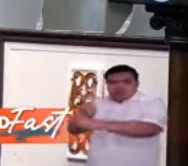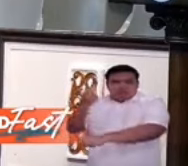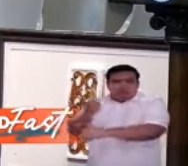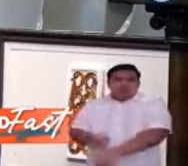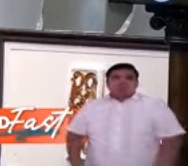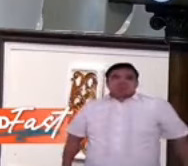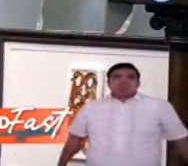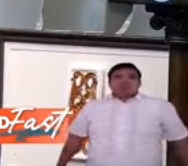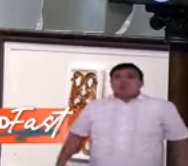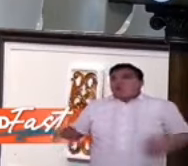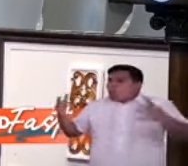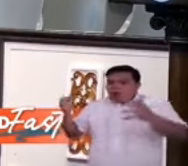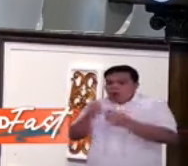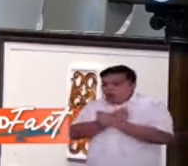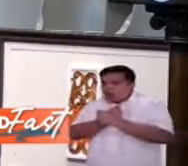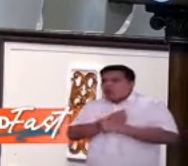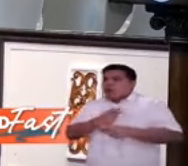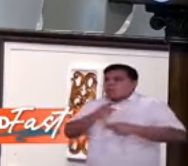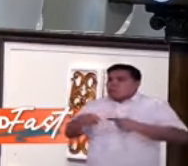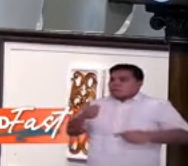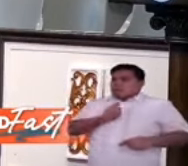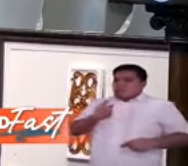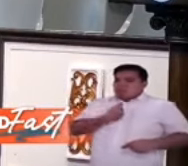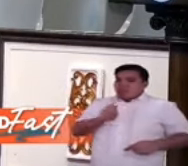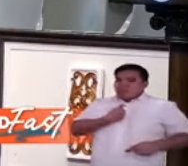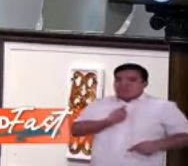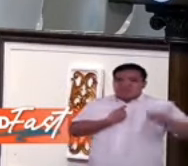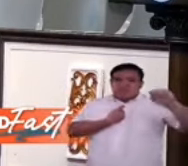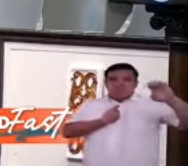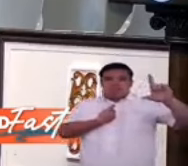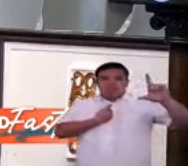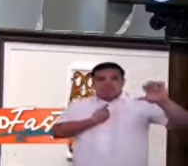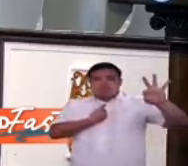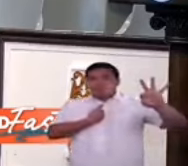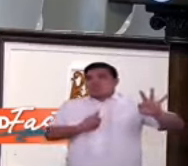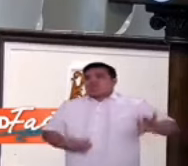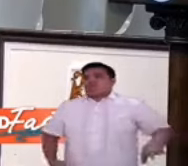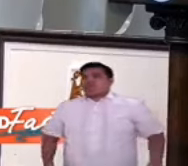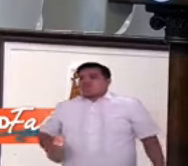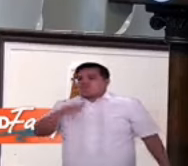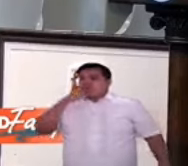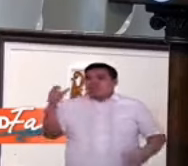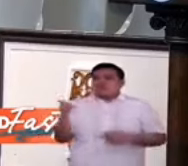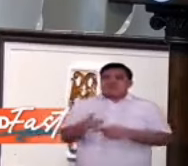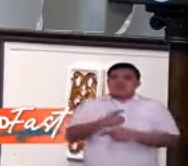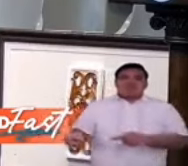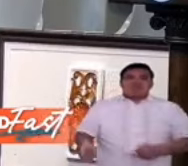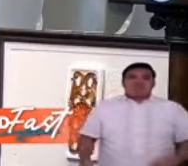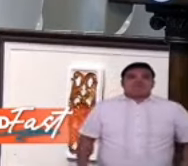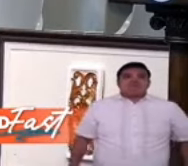It is not out of love for a child, but out of selfish love for ourselves that we do not really discipline our